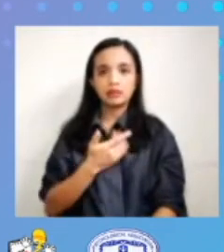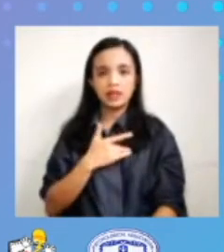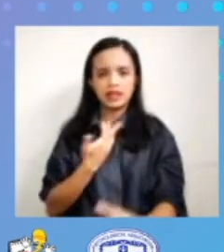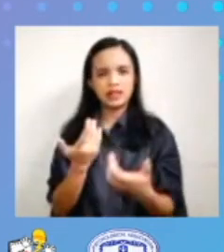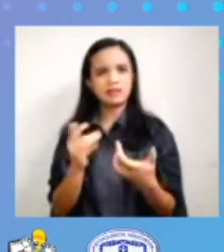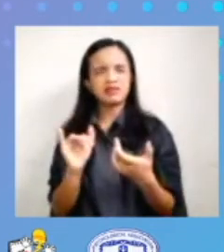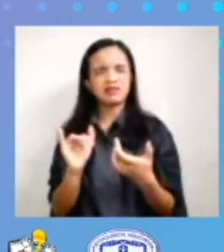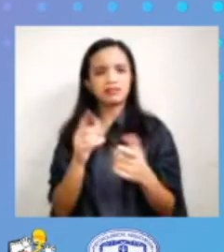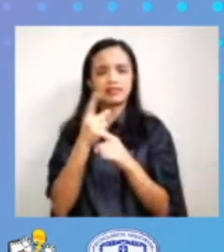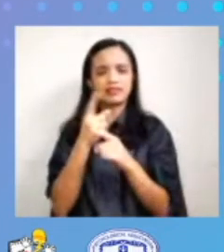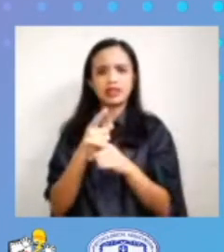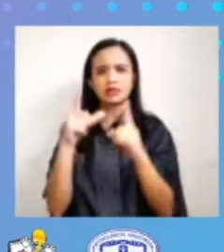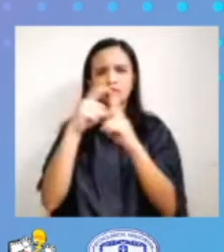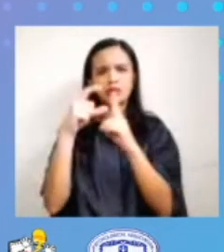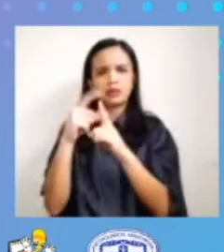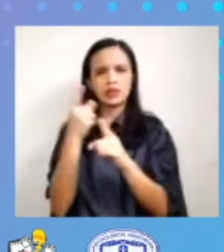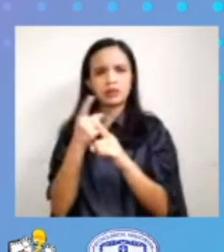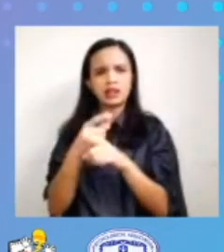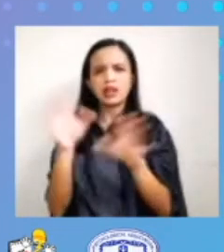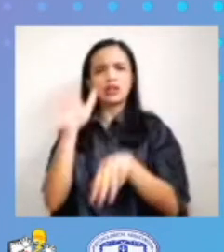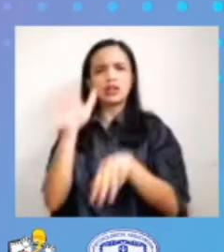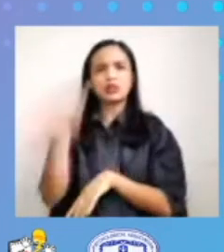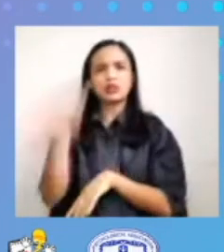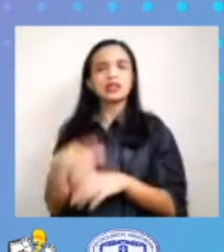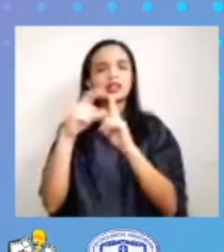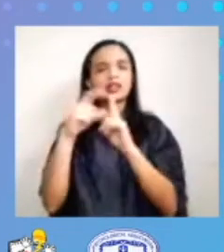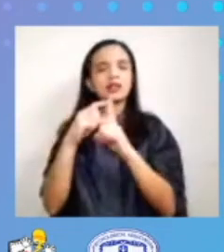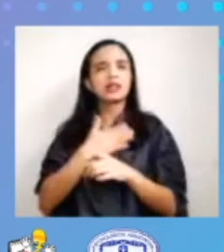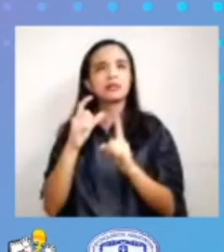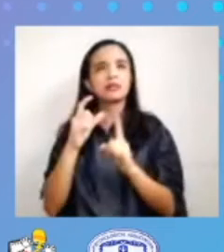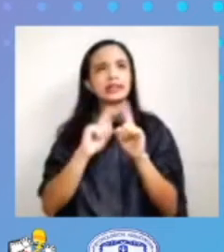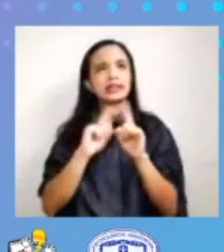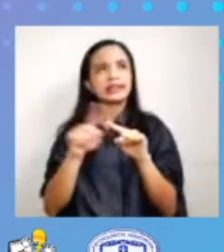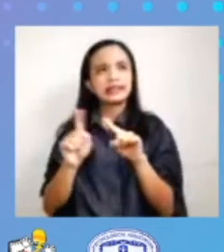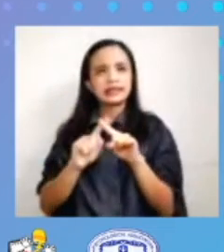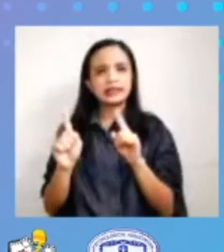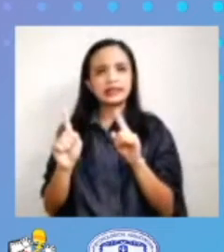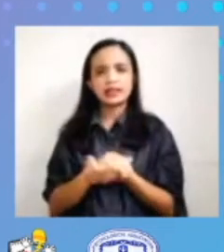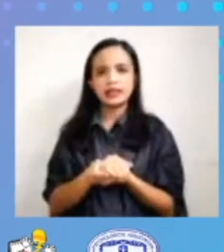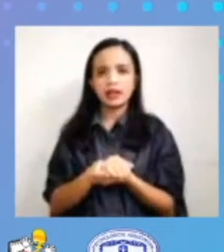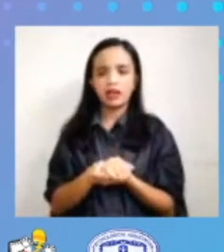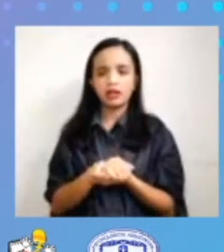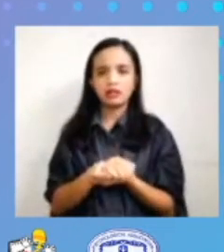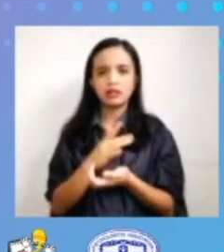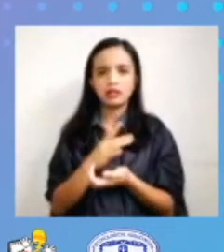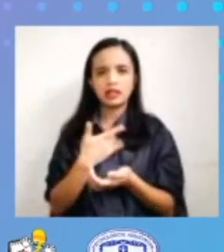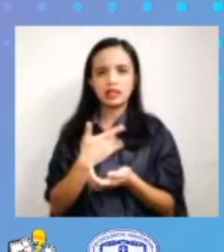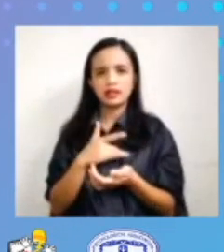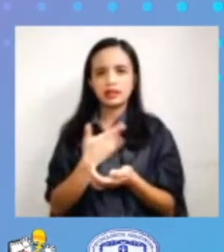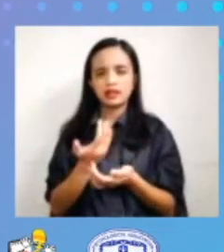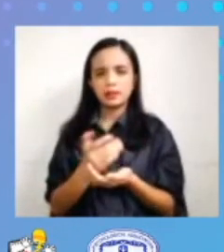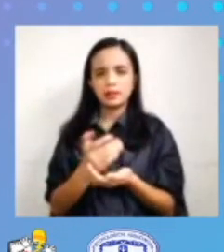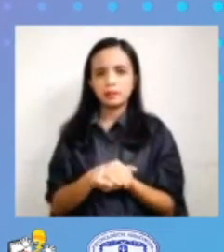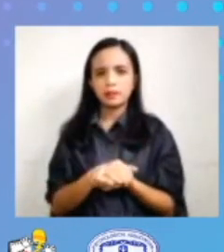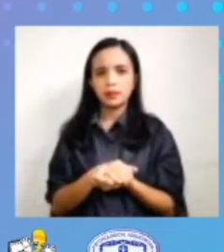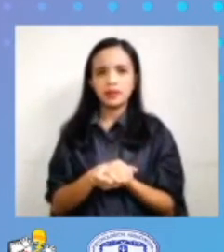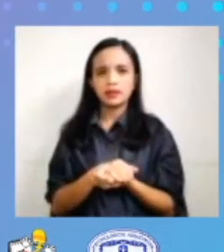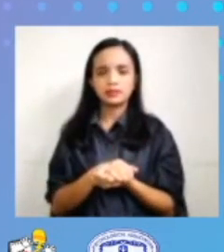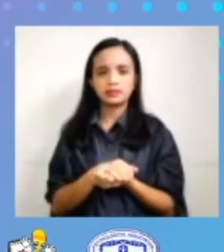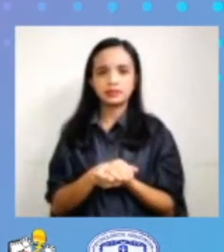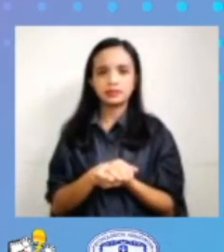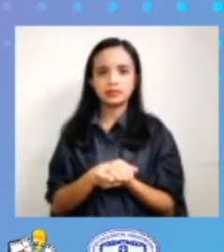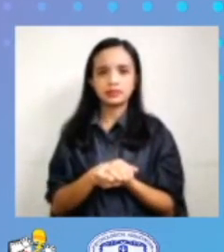also has so much to do with the body and mind connection. Like for example, now we're sitting down. If you sit down, work, and you slouch